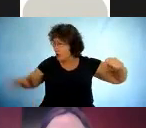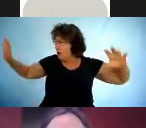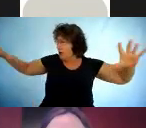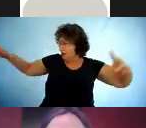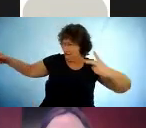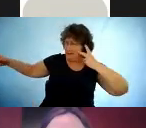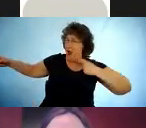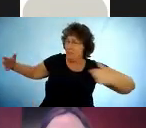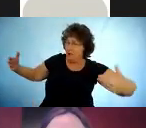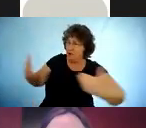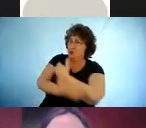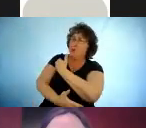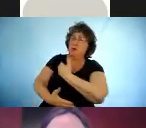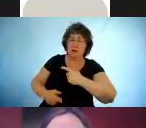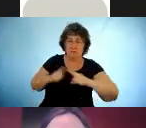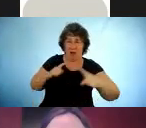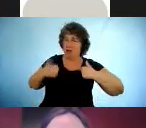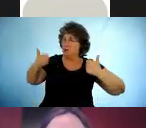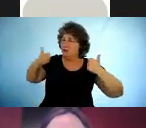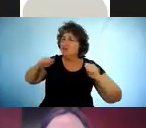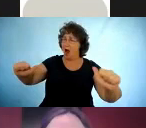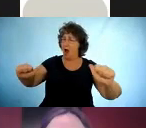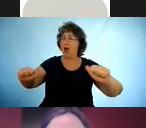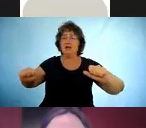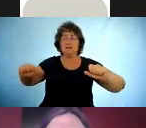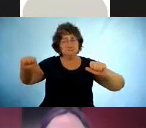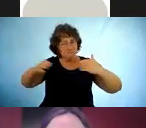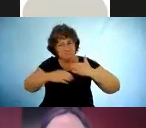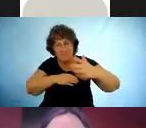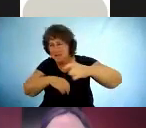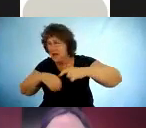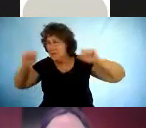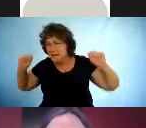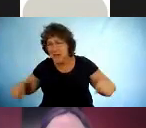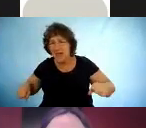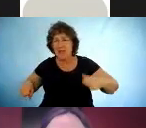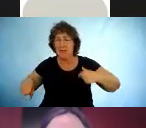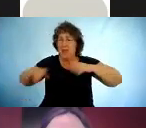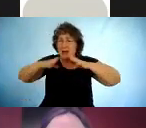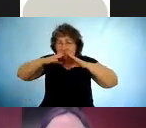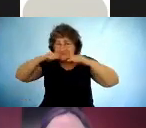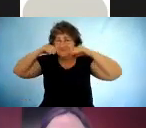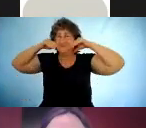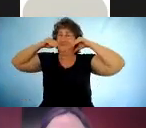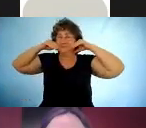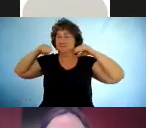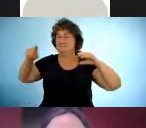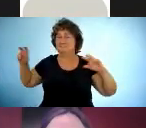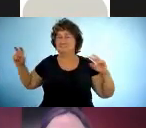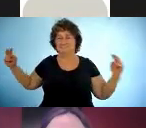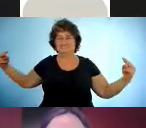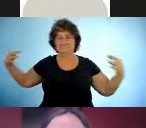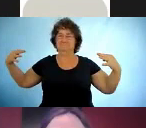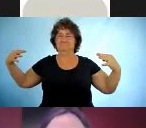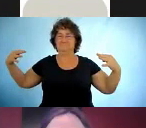to this. But what they could not have known from the big smile on my face is that 5 feet